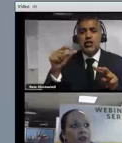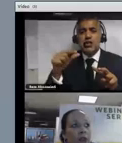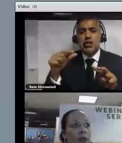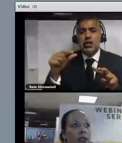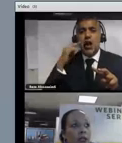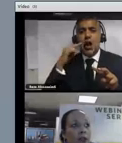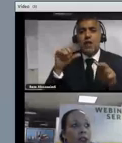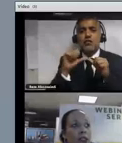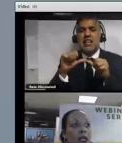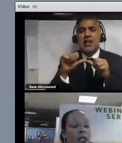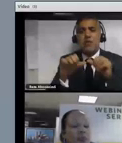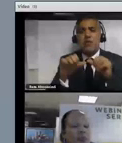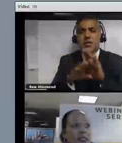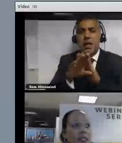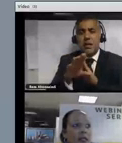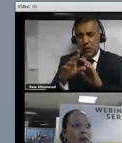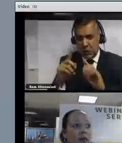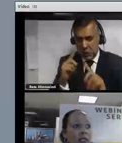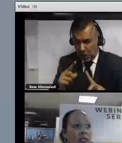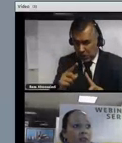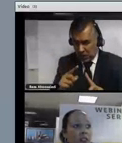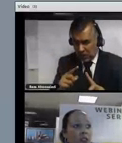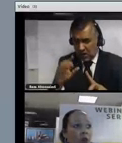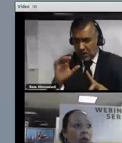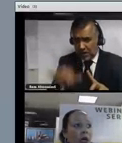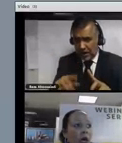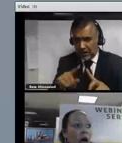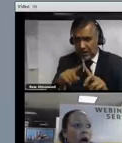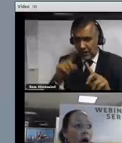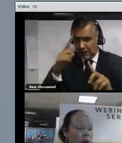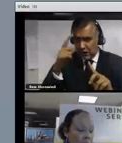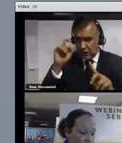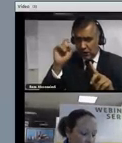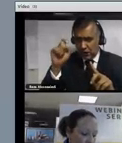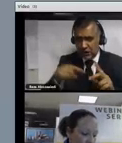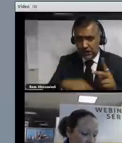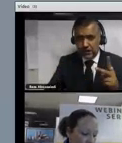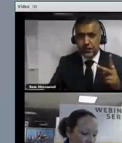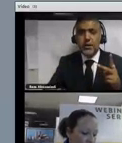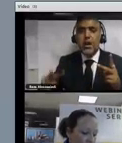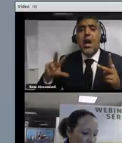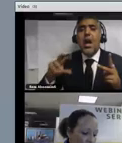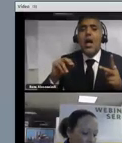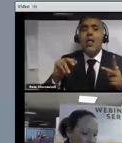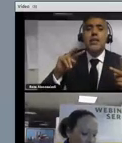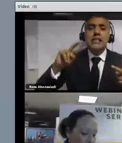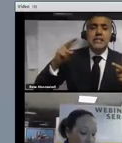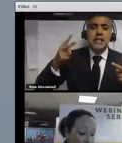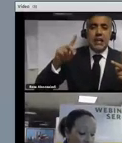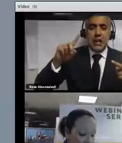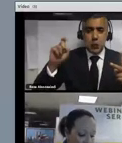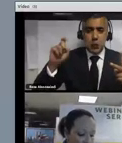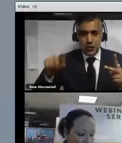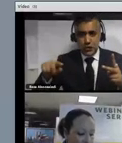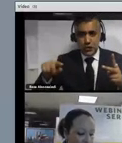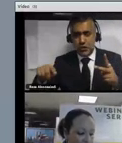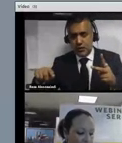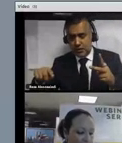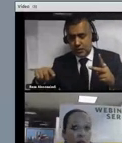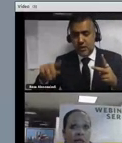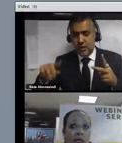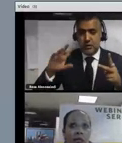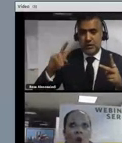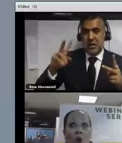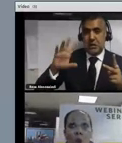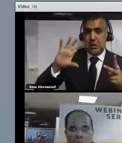Sustainable Development Goals? That's the first one. And then the second one the second cluster